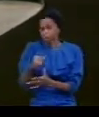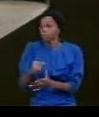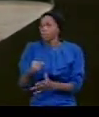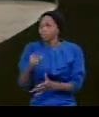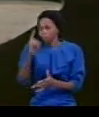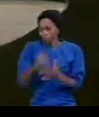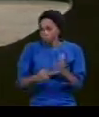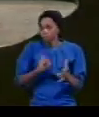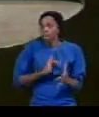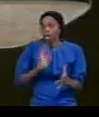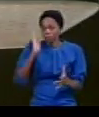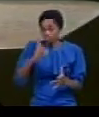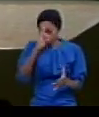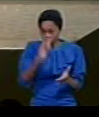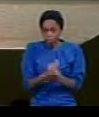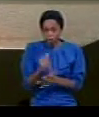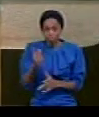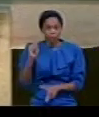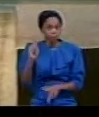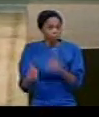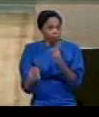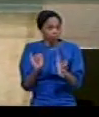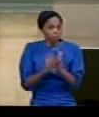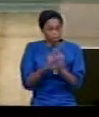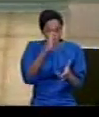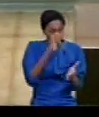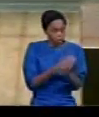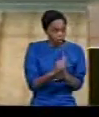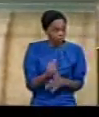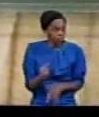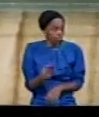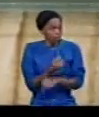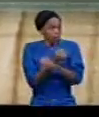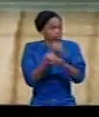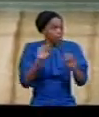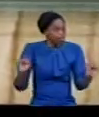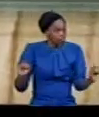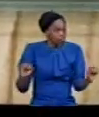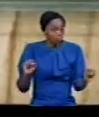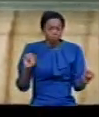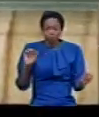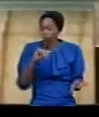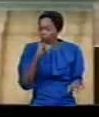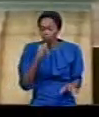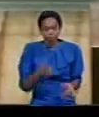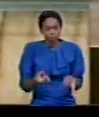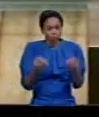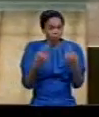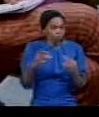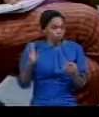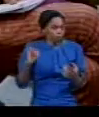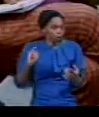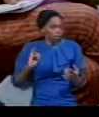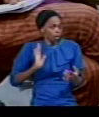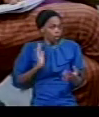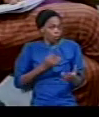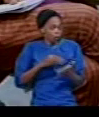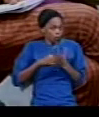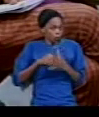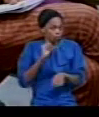believe, the people that believe that no, salvation does not come by our own works,